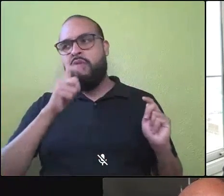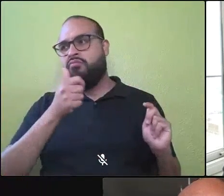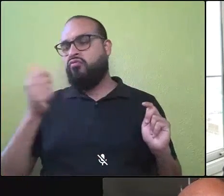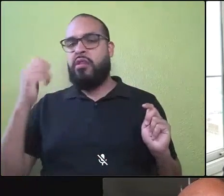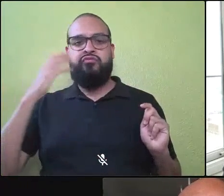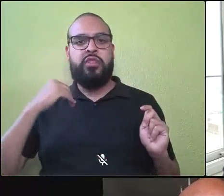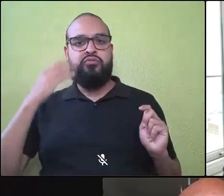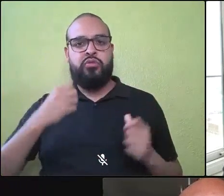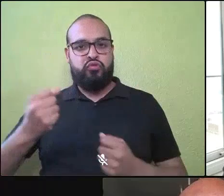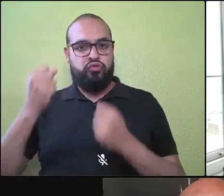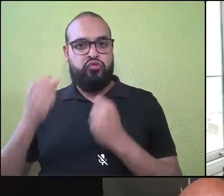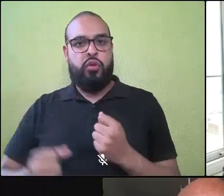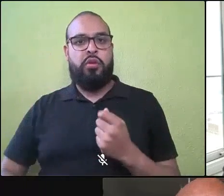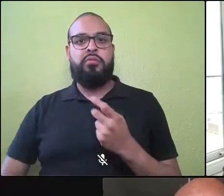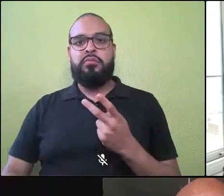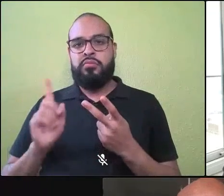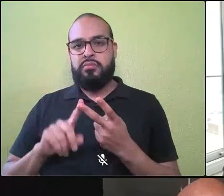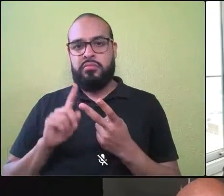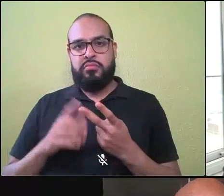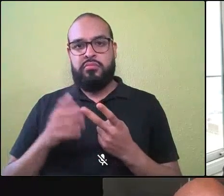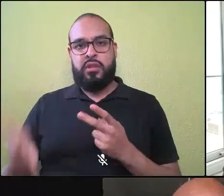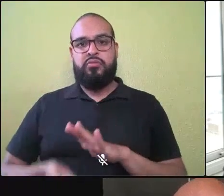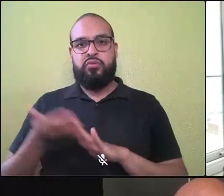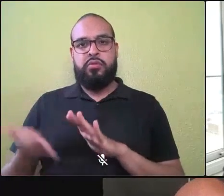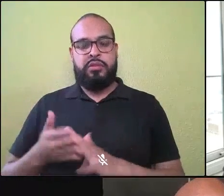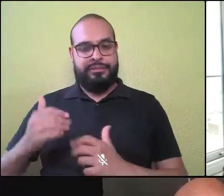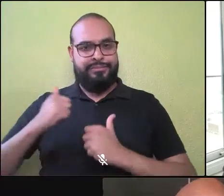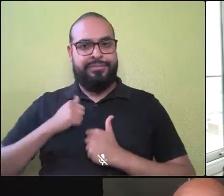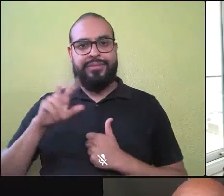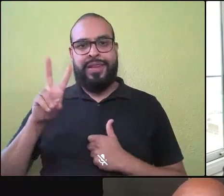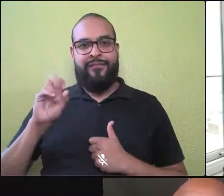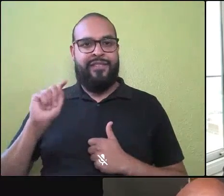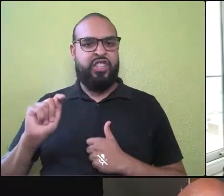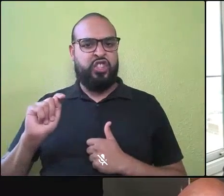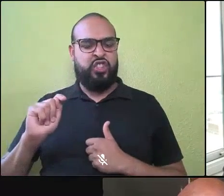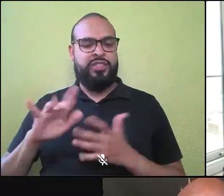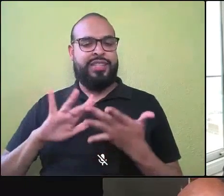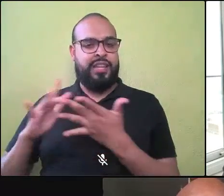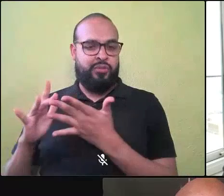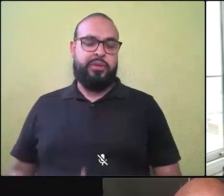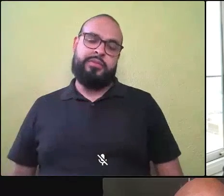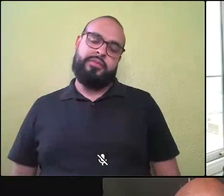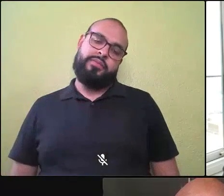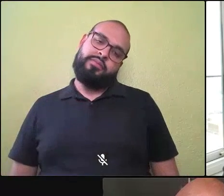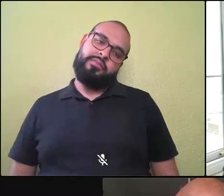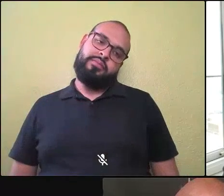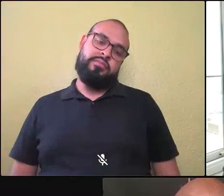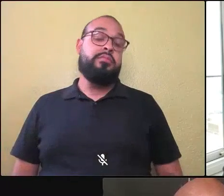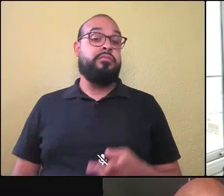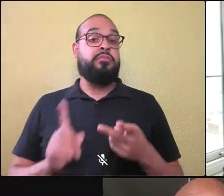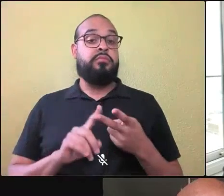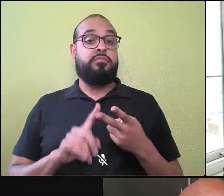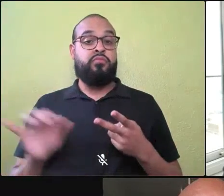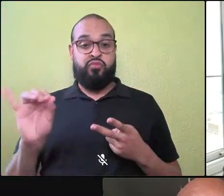was running the Military Veterans Network at Charles Schwab, ERG, and also a leader at the Black Professionals at